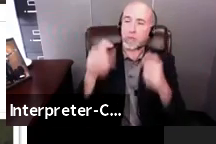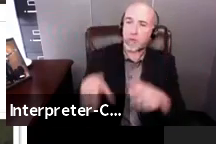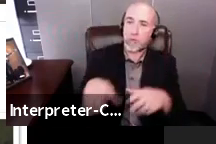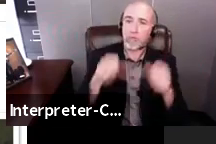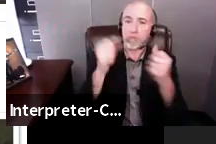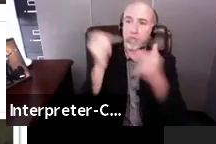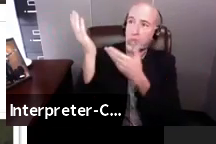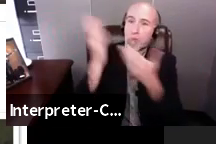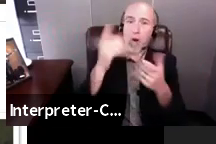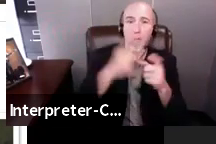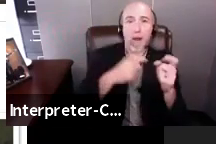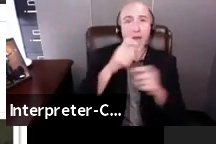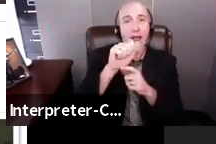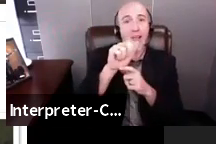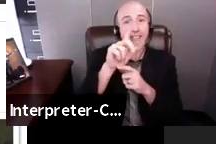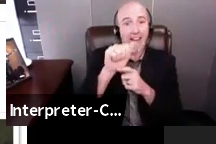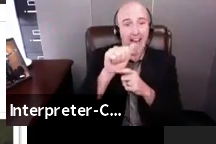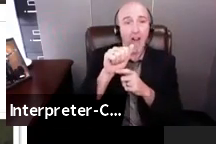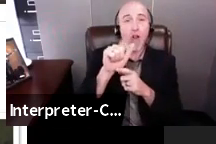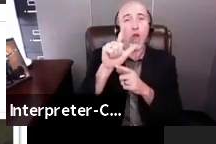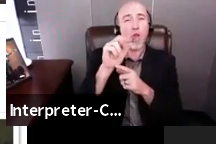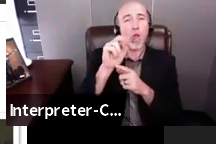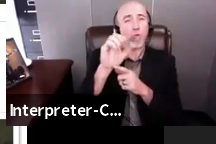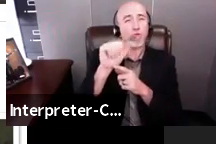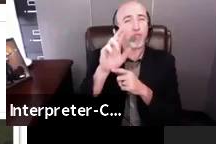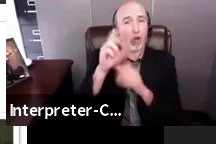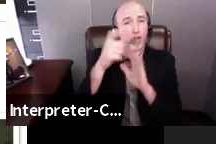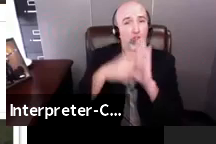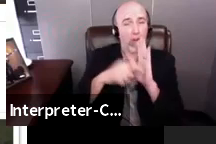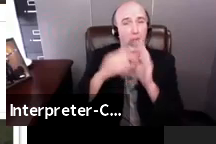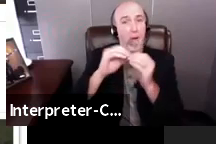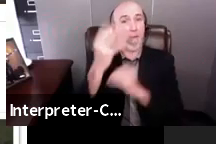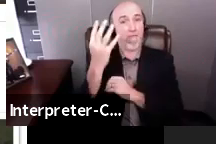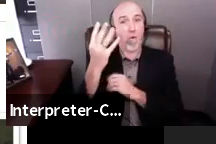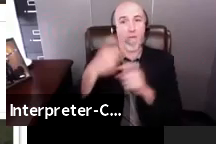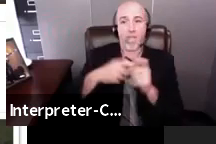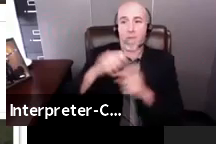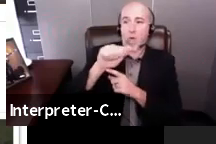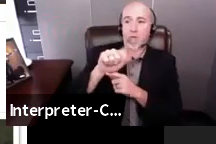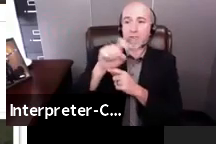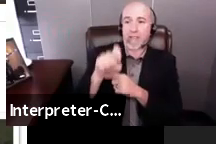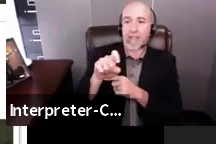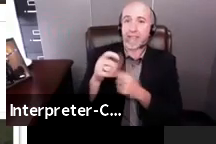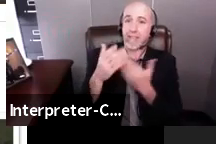Veterans Lone Star Chapter, number 4 from Austin, Texas. Irene.